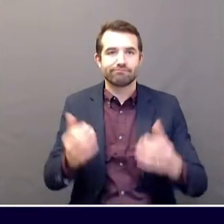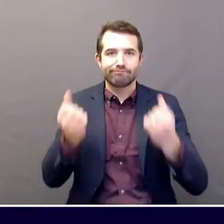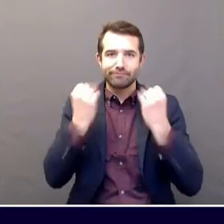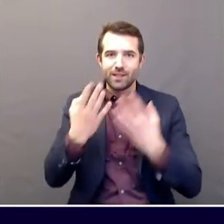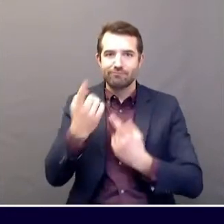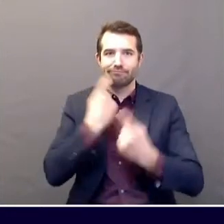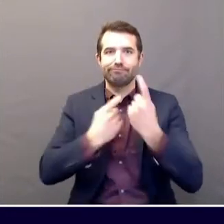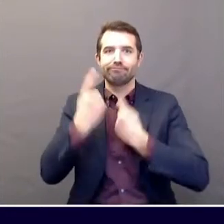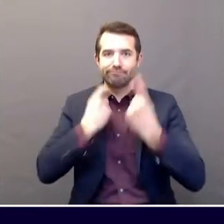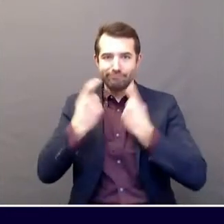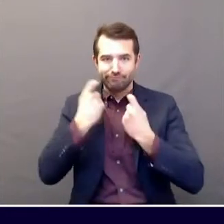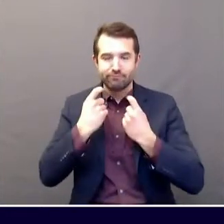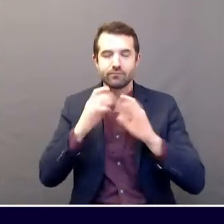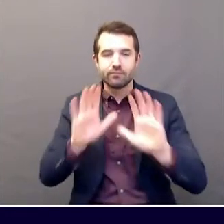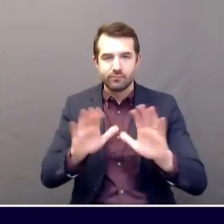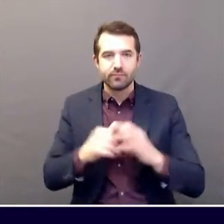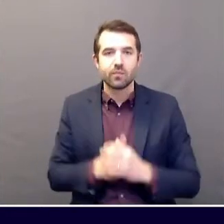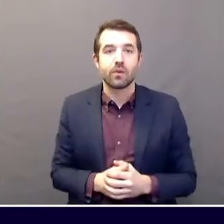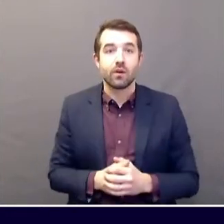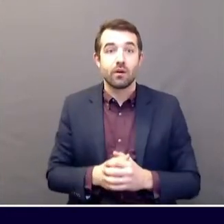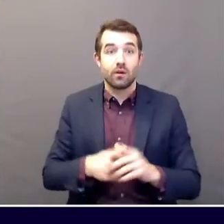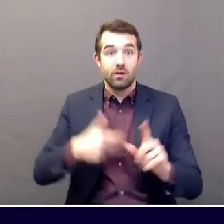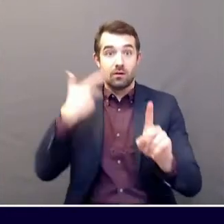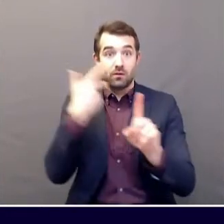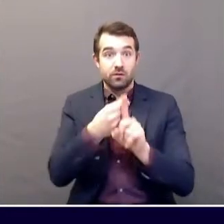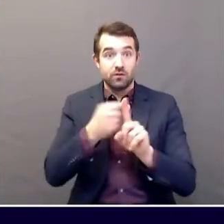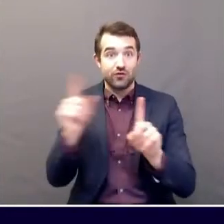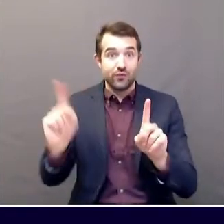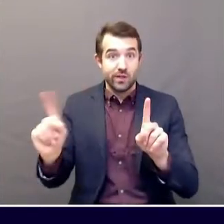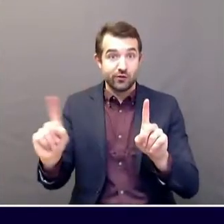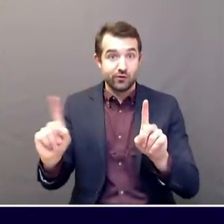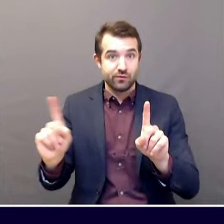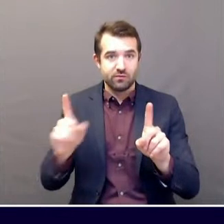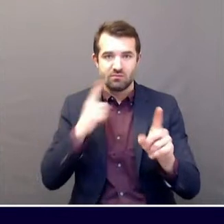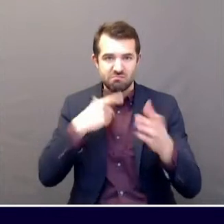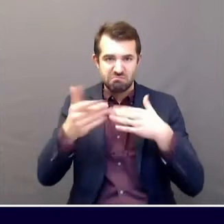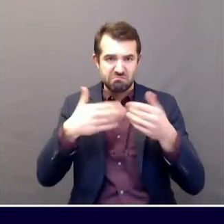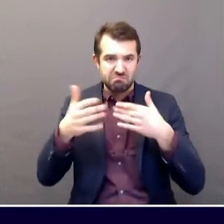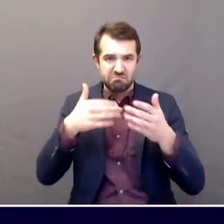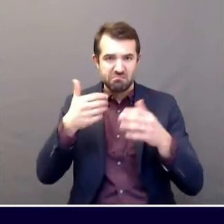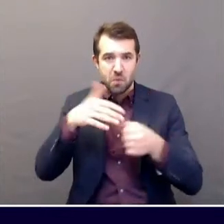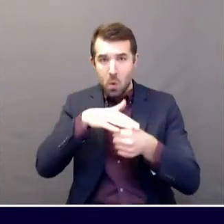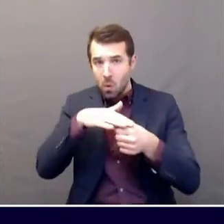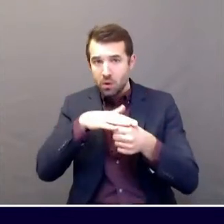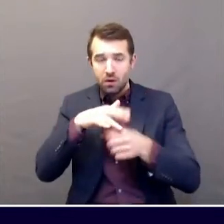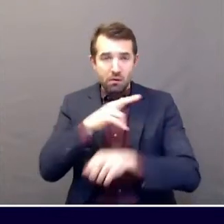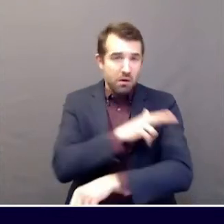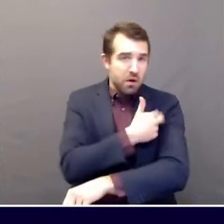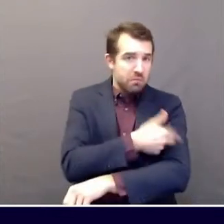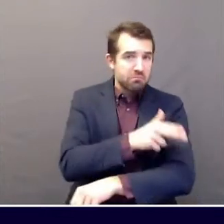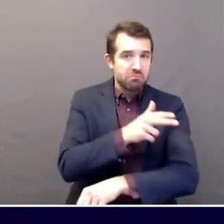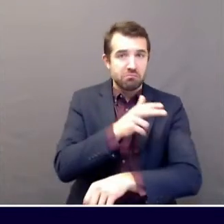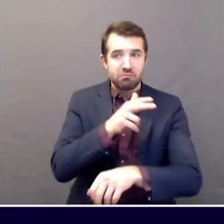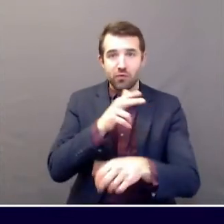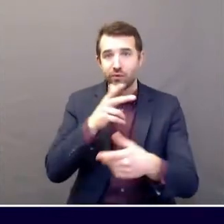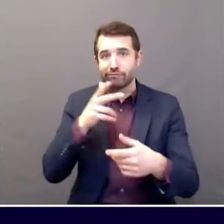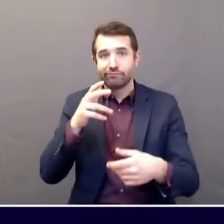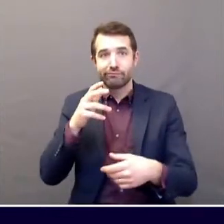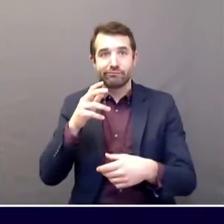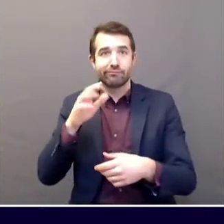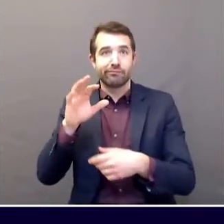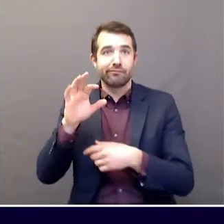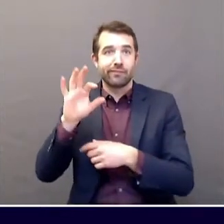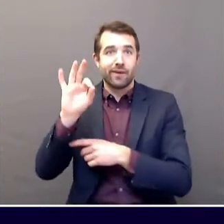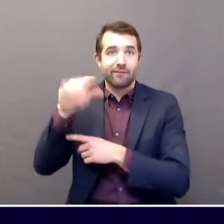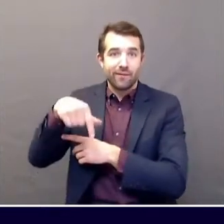vaccine, whether it's at a large scale site or at a local hospital or perhaps at an FQHC starting